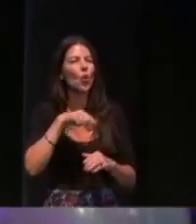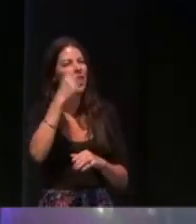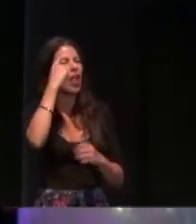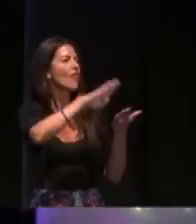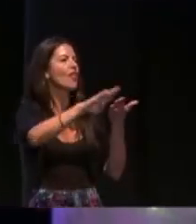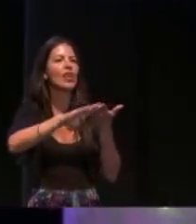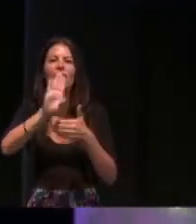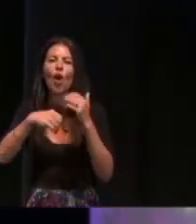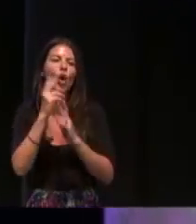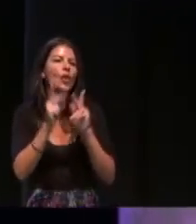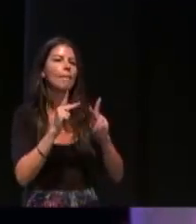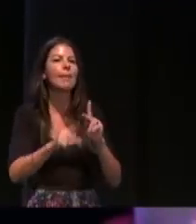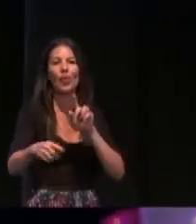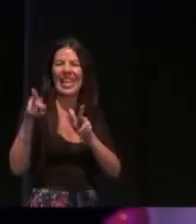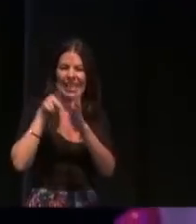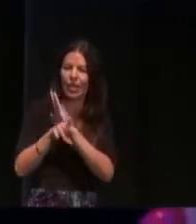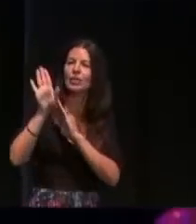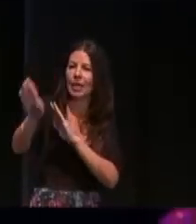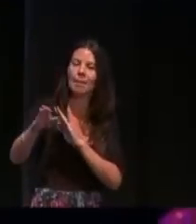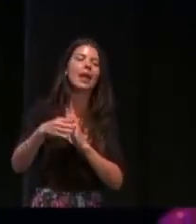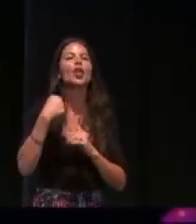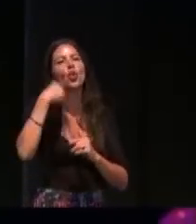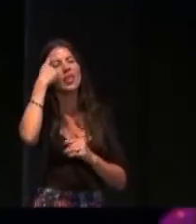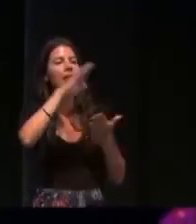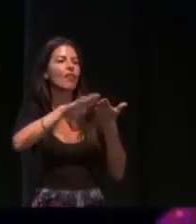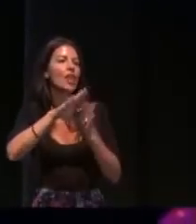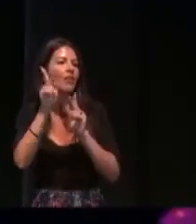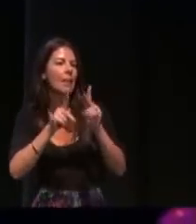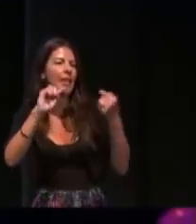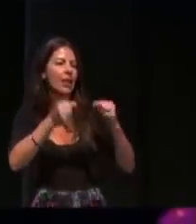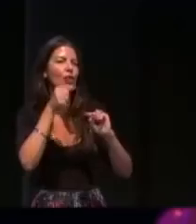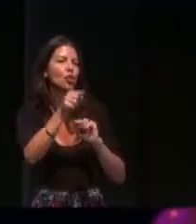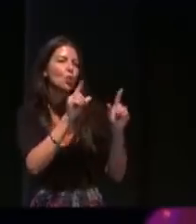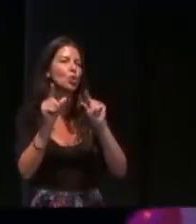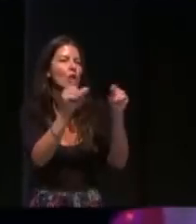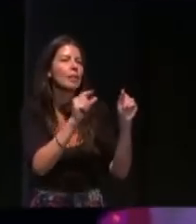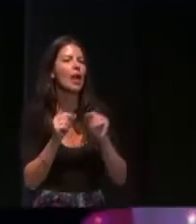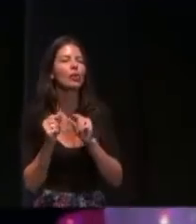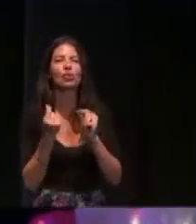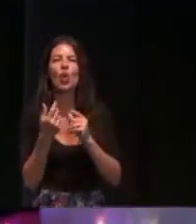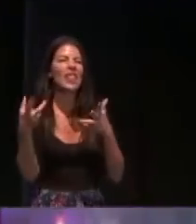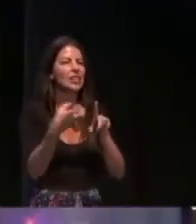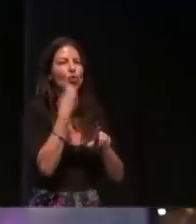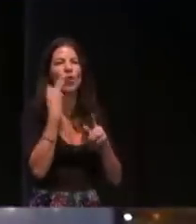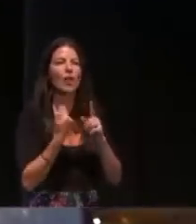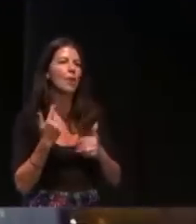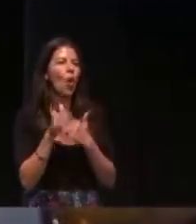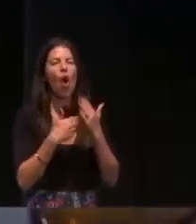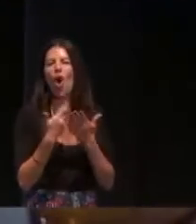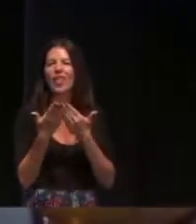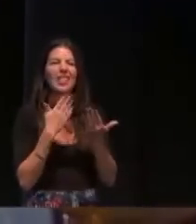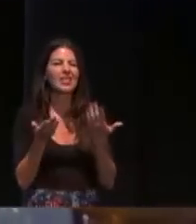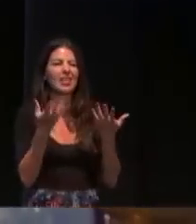those people that crucified him. You're forgiving people in your life that have done you wrong, that have gossiped about you, that have talked about you, that stole from you, whatever the case